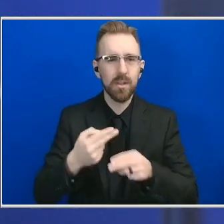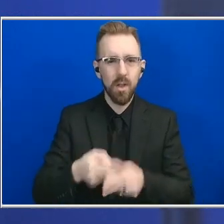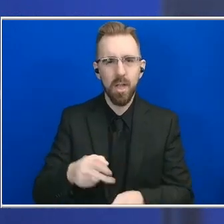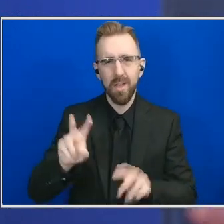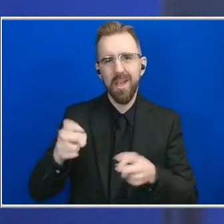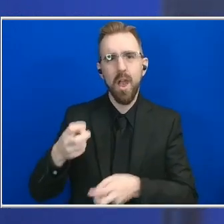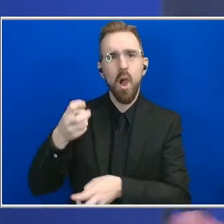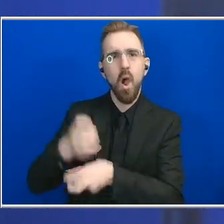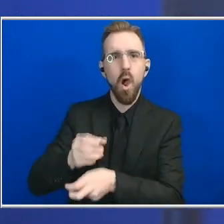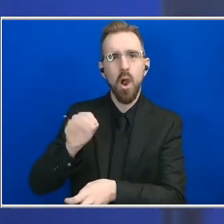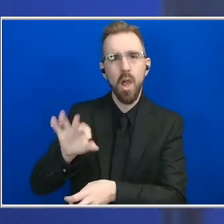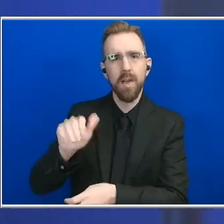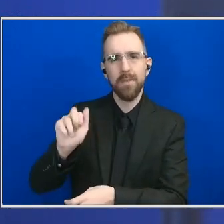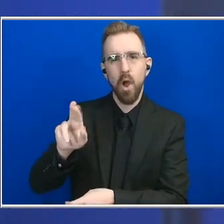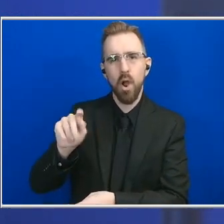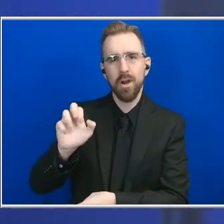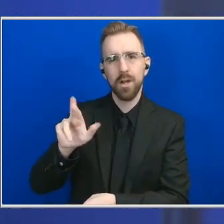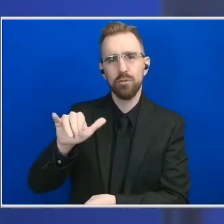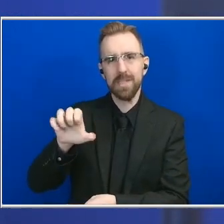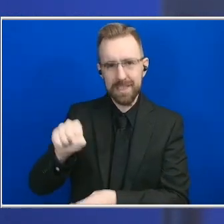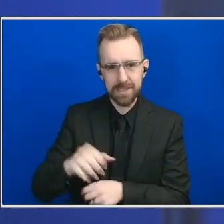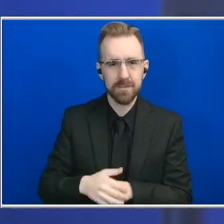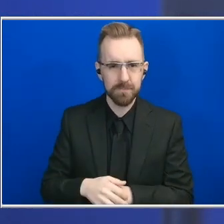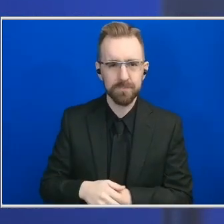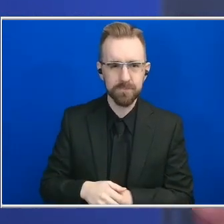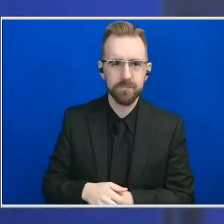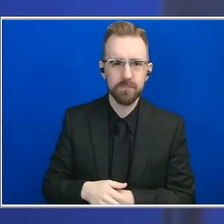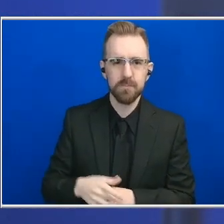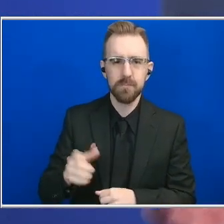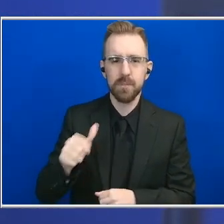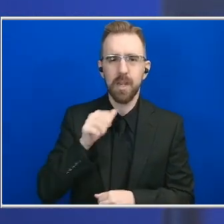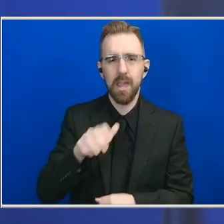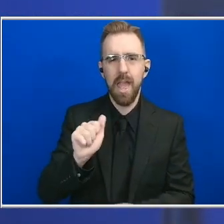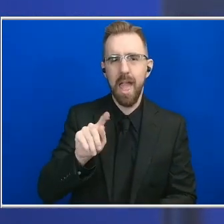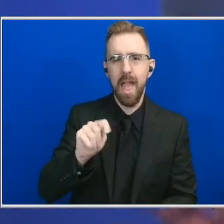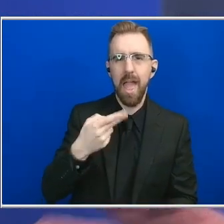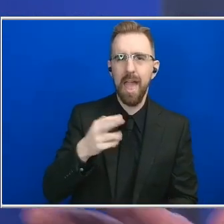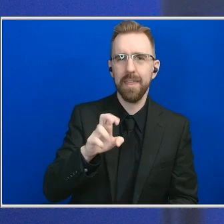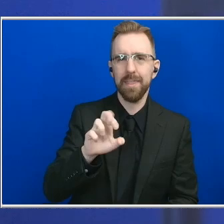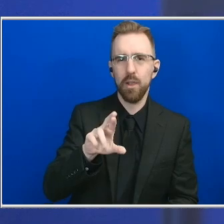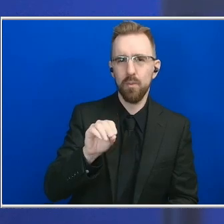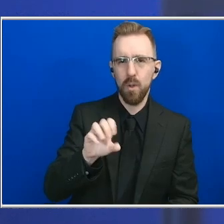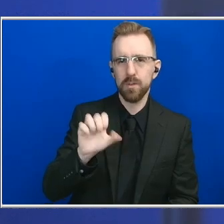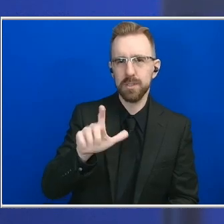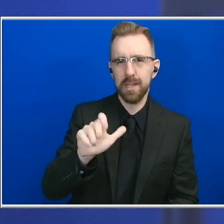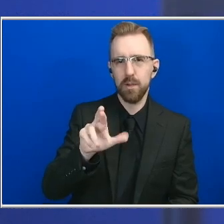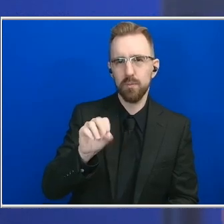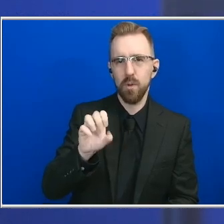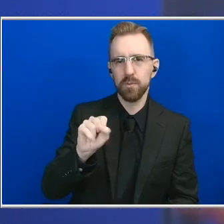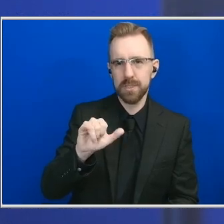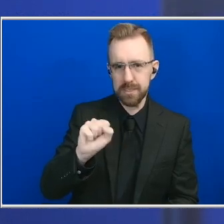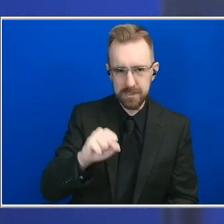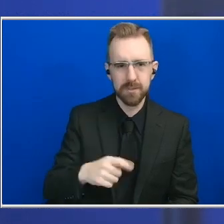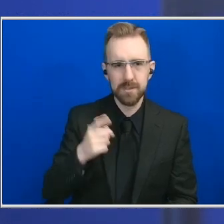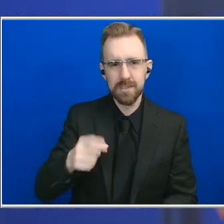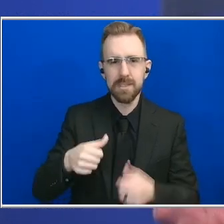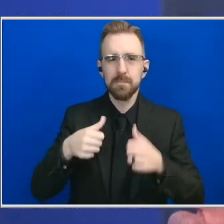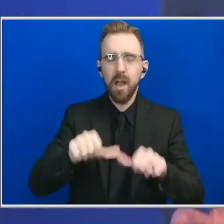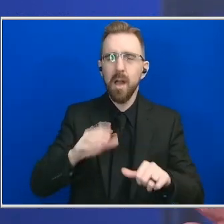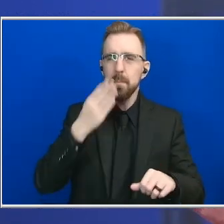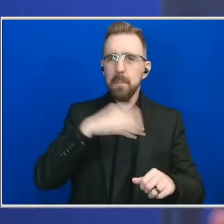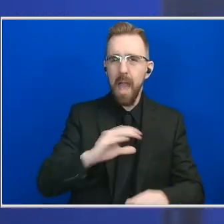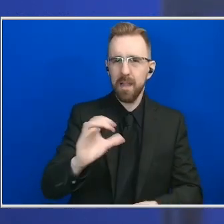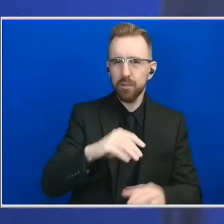or arterial sclerosis, not atherosclerosis, which is the abnormal depositing of so-called bad cholesterol within the arteries.